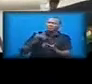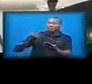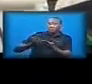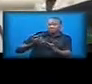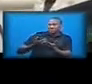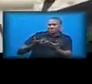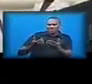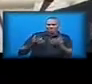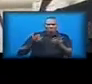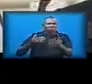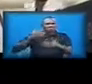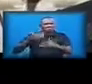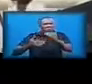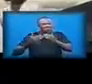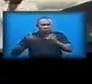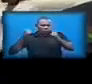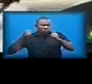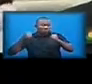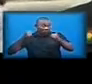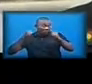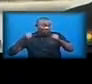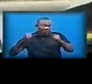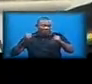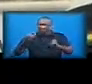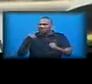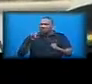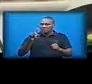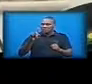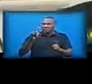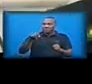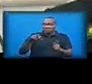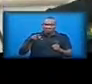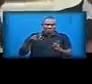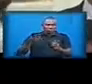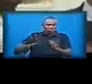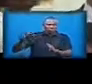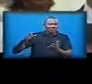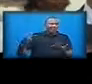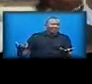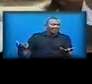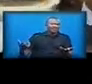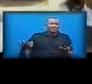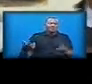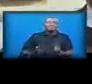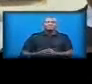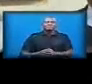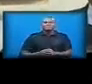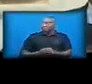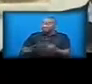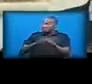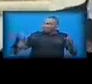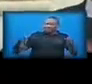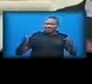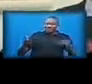economy is getting stronger and stronger. You have a GDP growth, which is quite very well. It's one